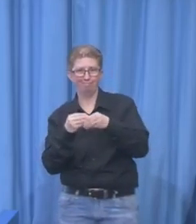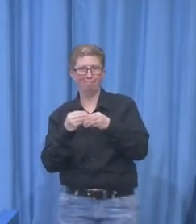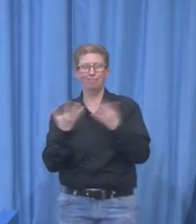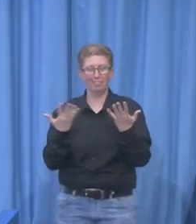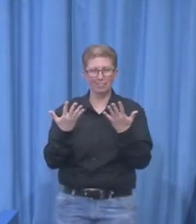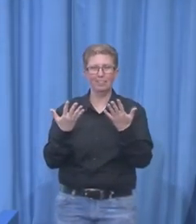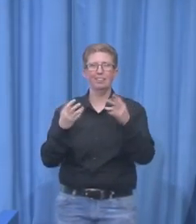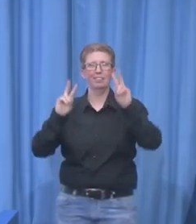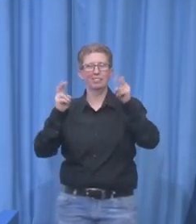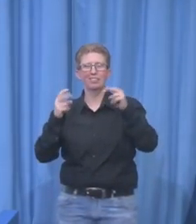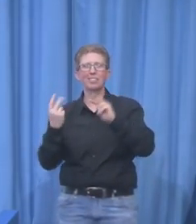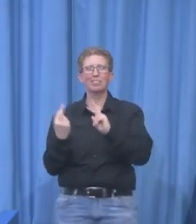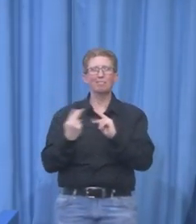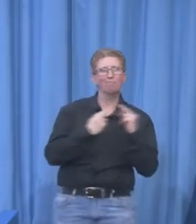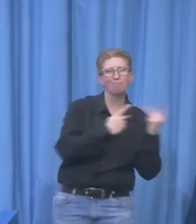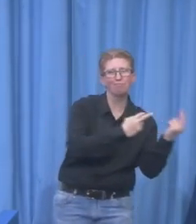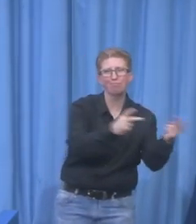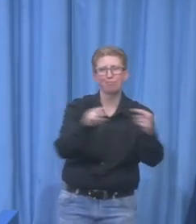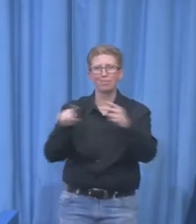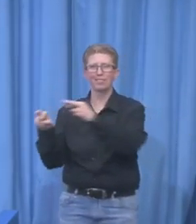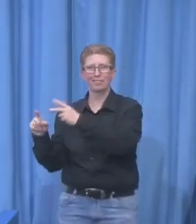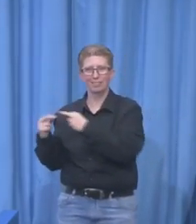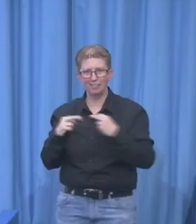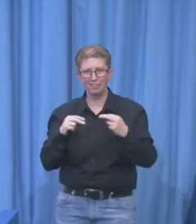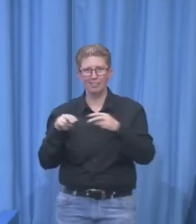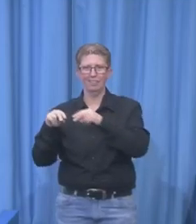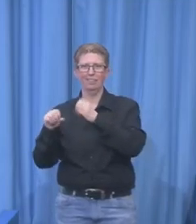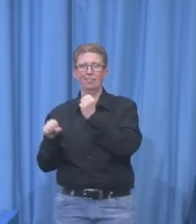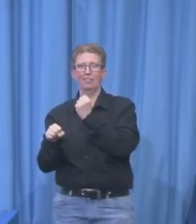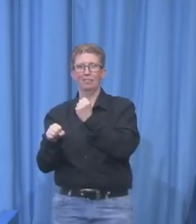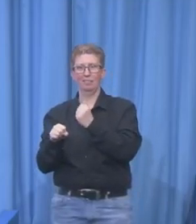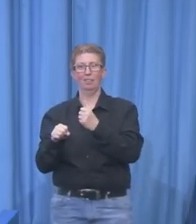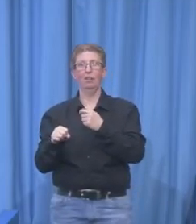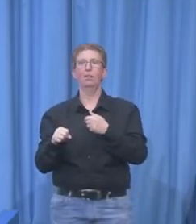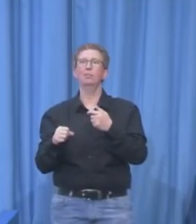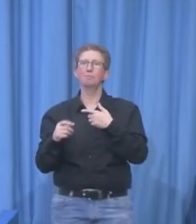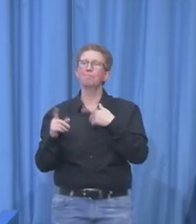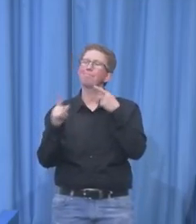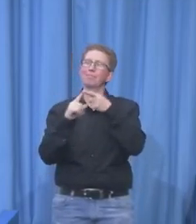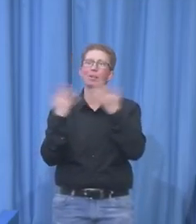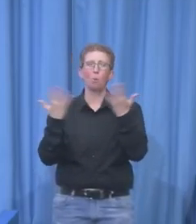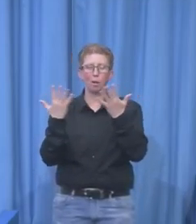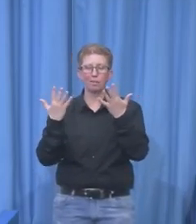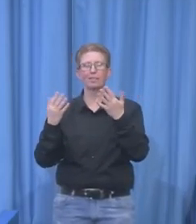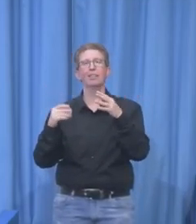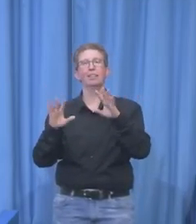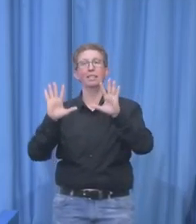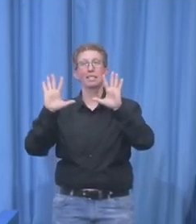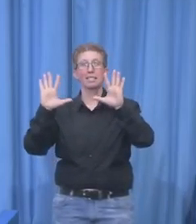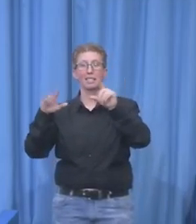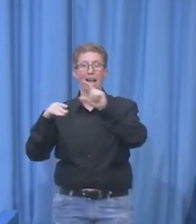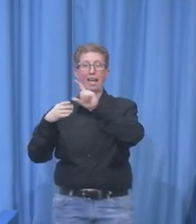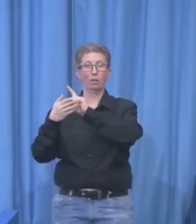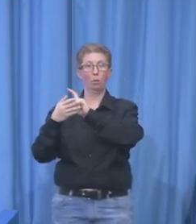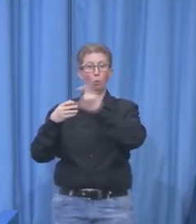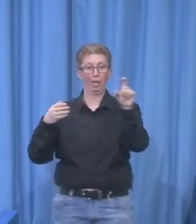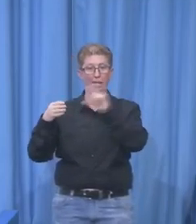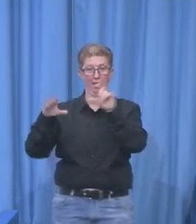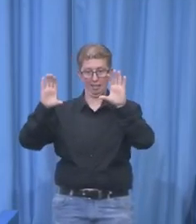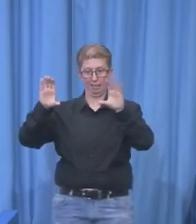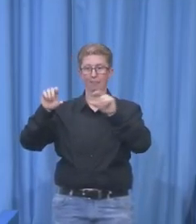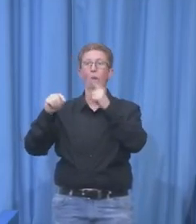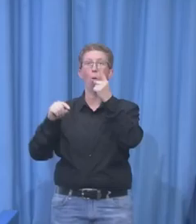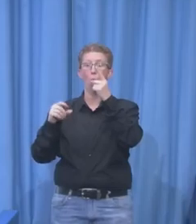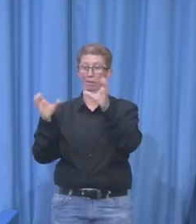weeks, because that's kind of an industry standard. But as Peter said, the goal is to teach